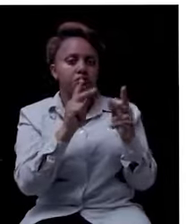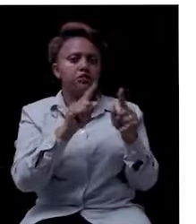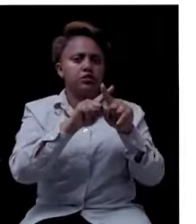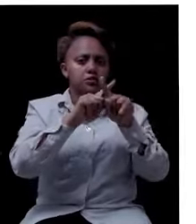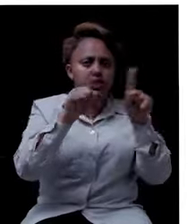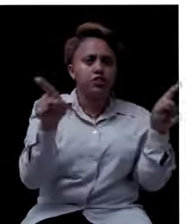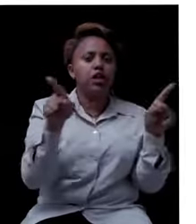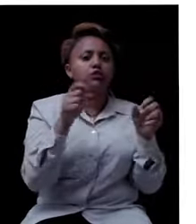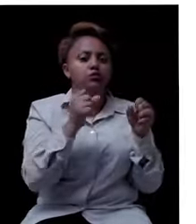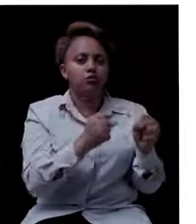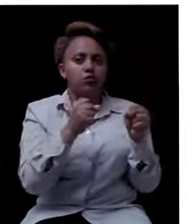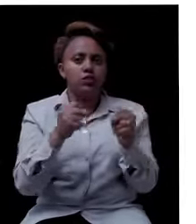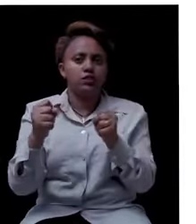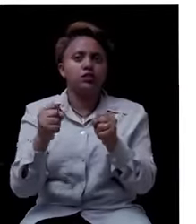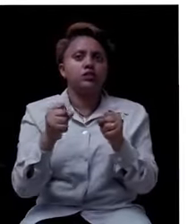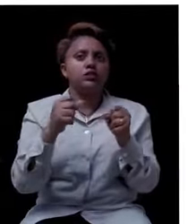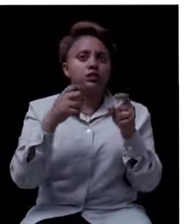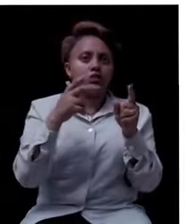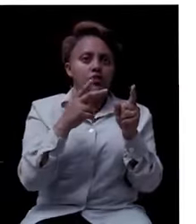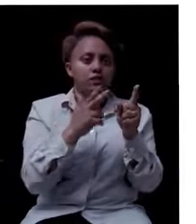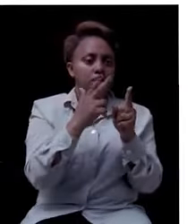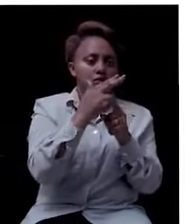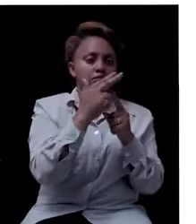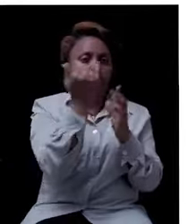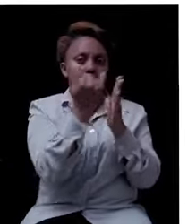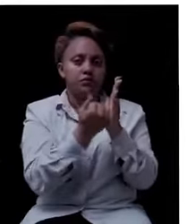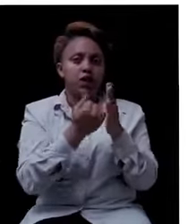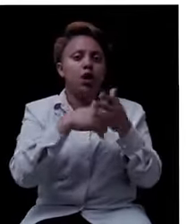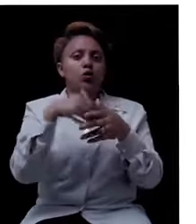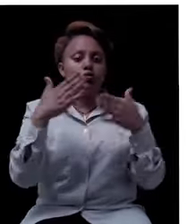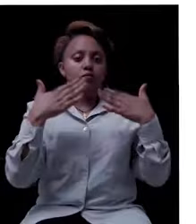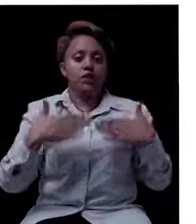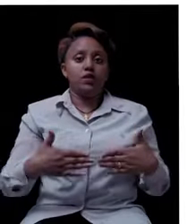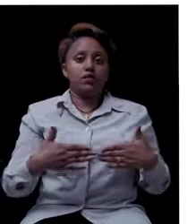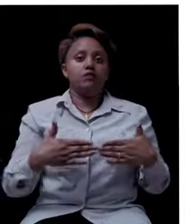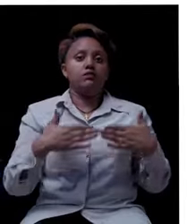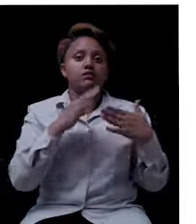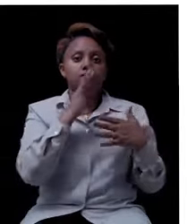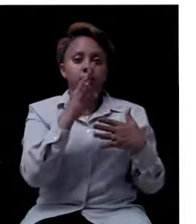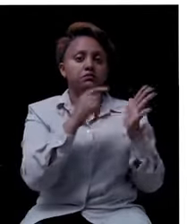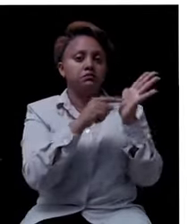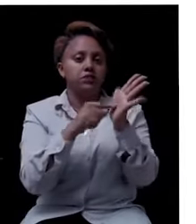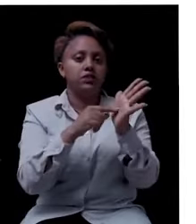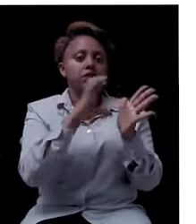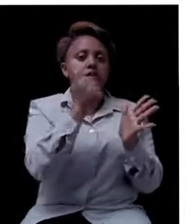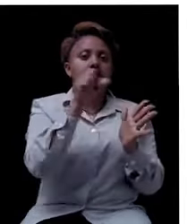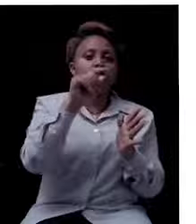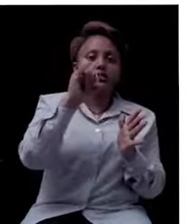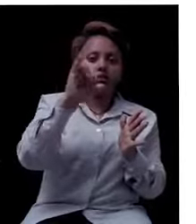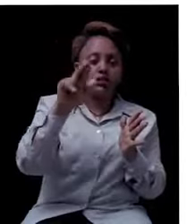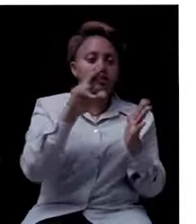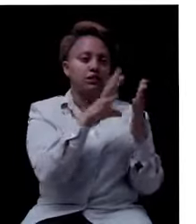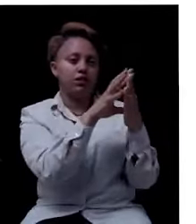illumination to measure tolerances on aircraft wings, or auto body parts looking for defects in steel casting